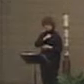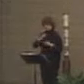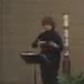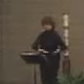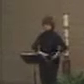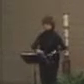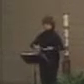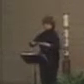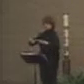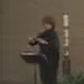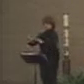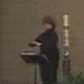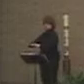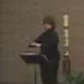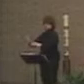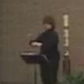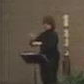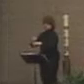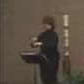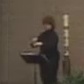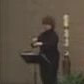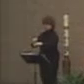presented to the temple.